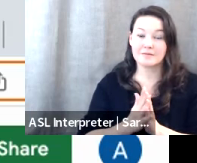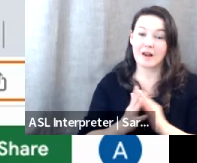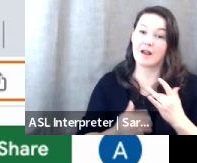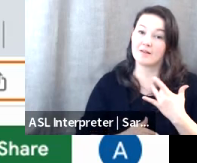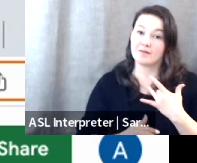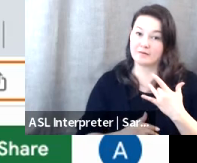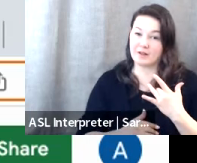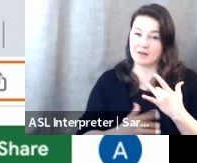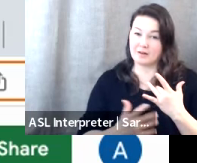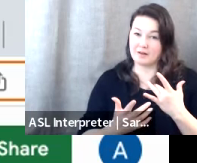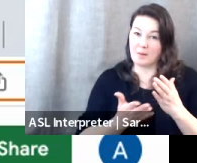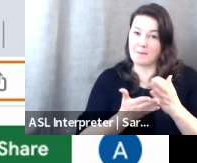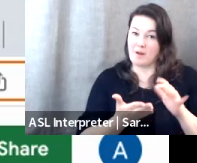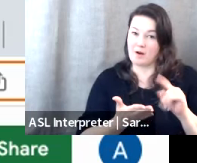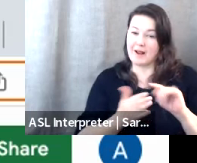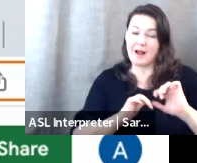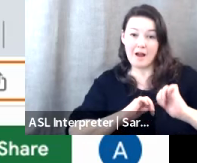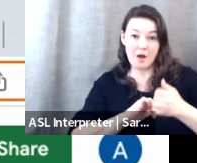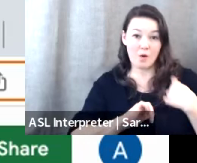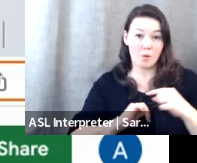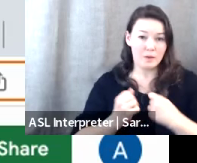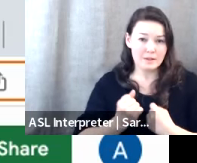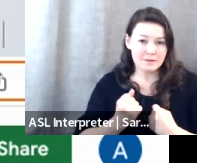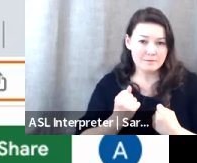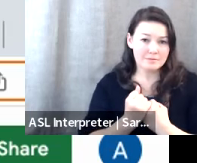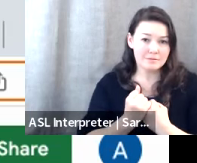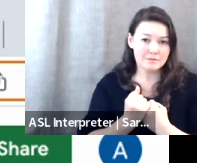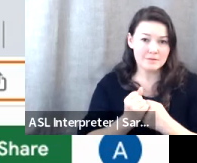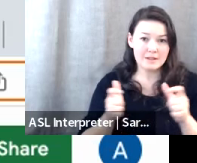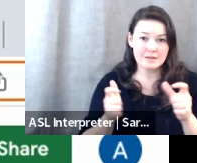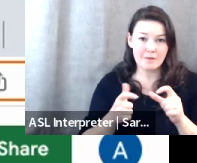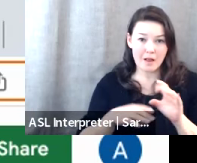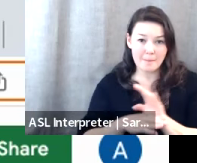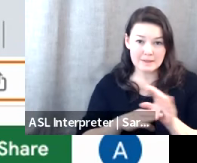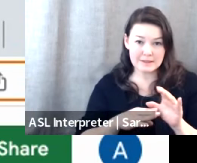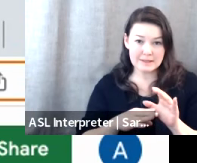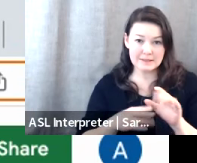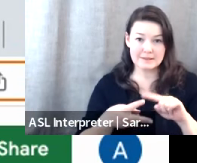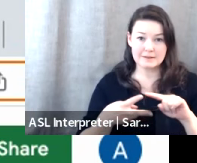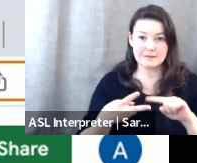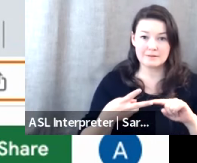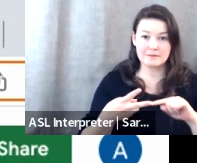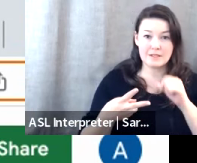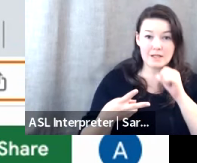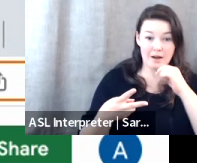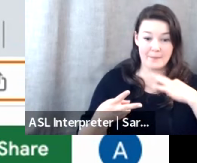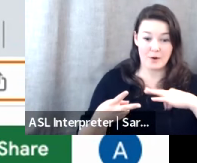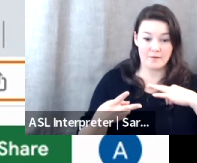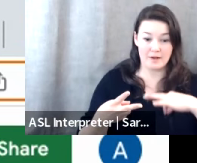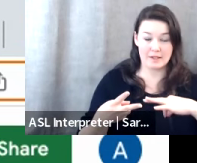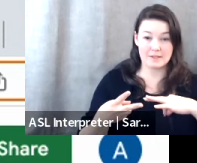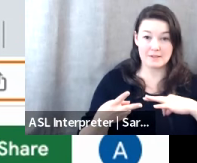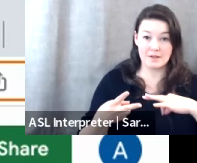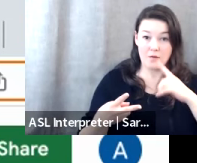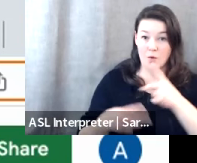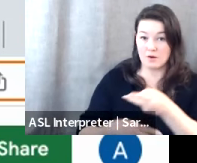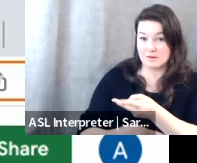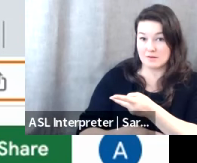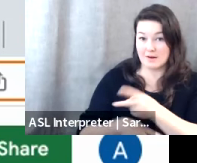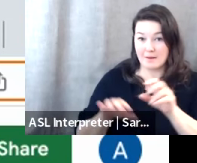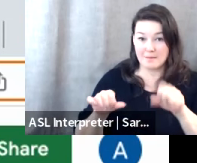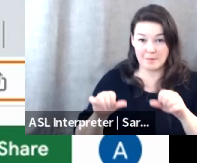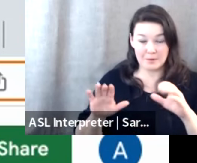are we supporting small business nonprofits to be able to do the work needed and